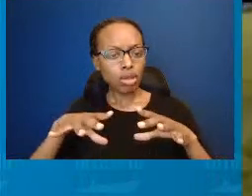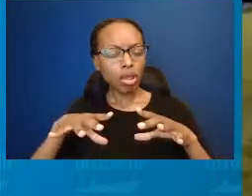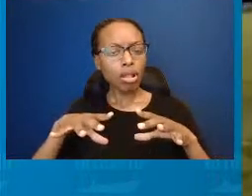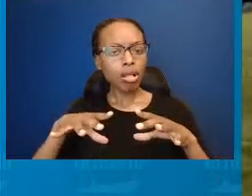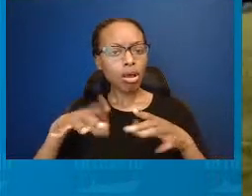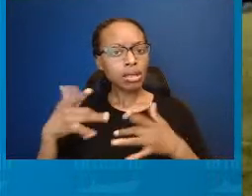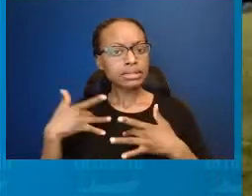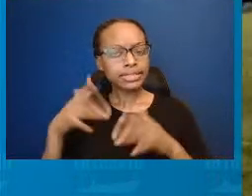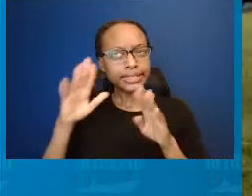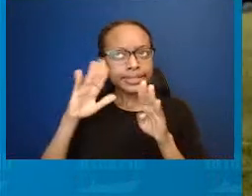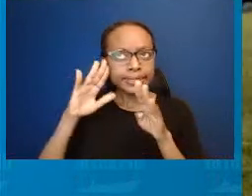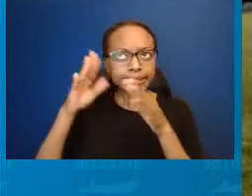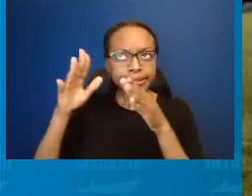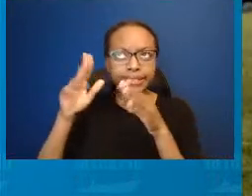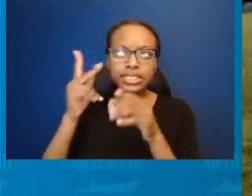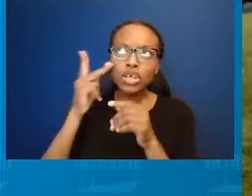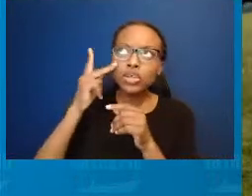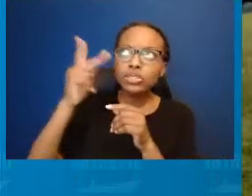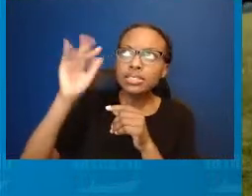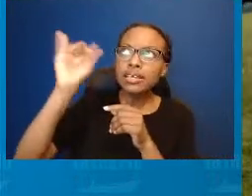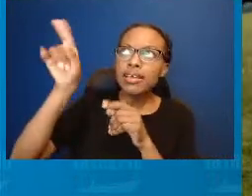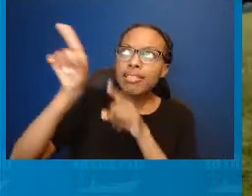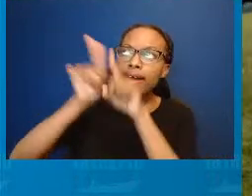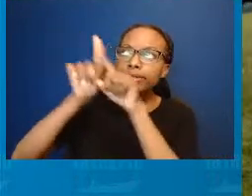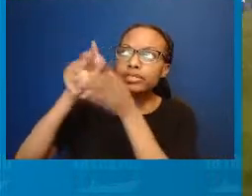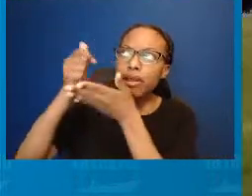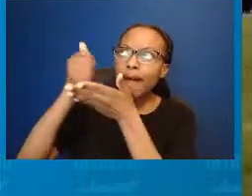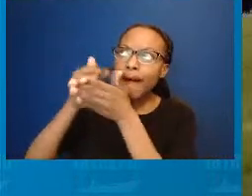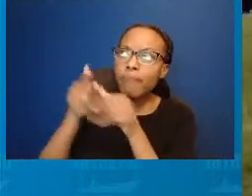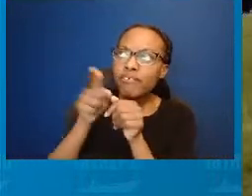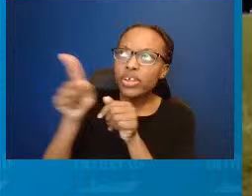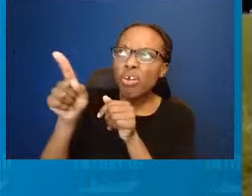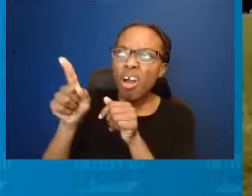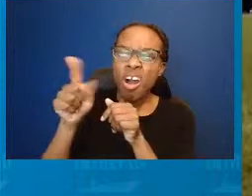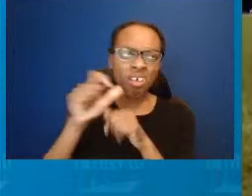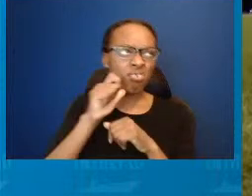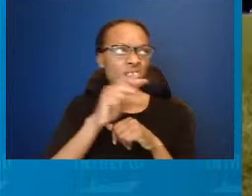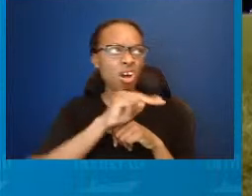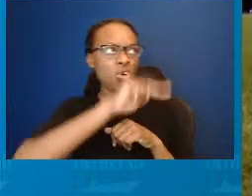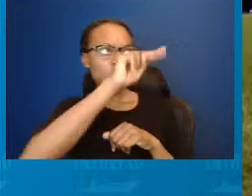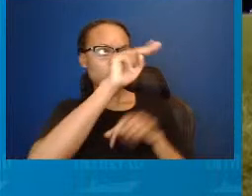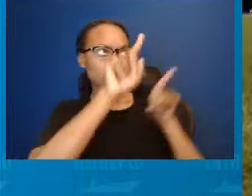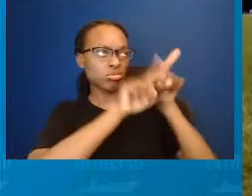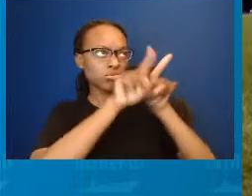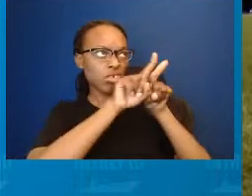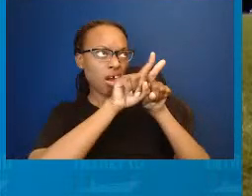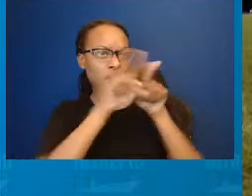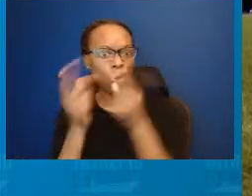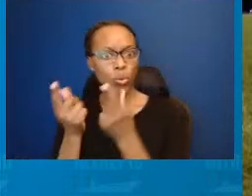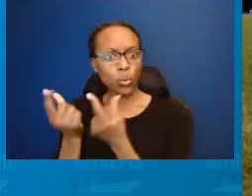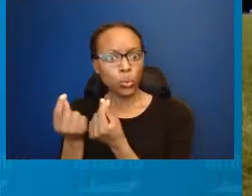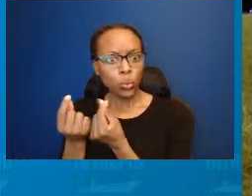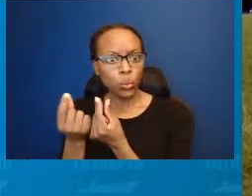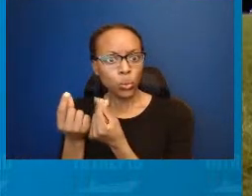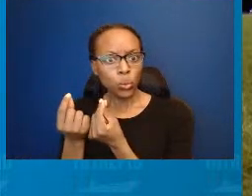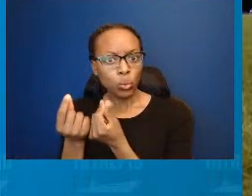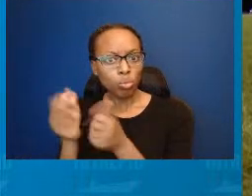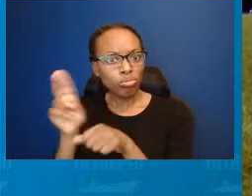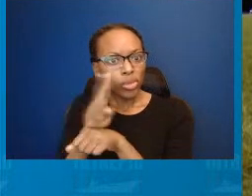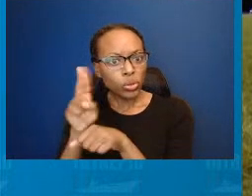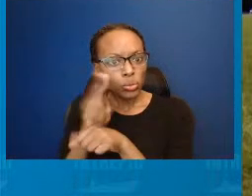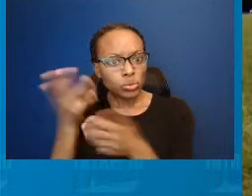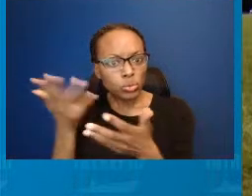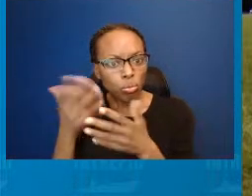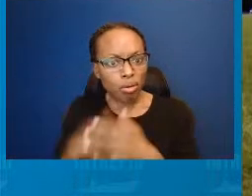navigates? How do you think they figured out how to navigate using the stars if they didn't have a North Star?